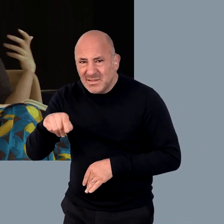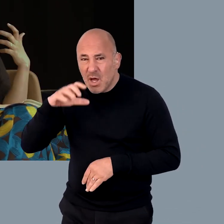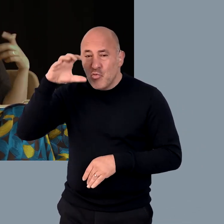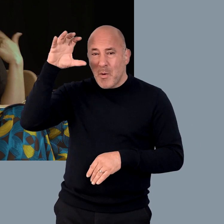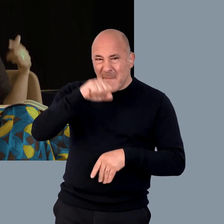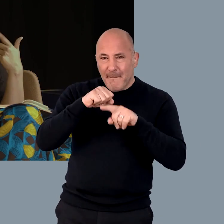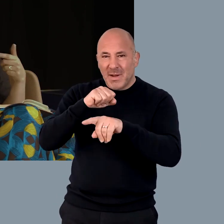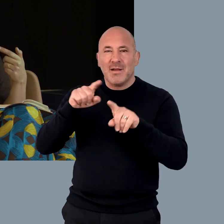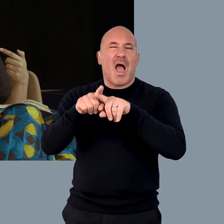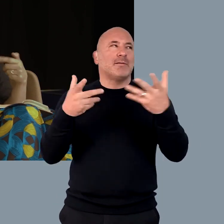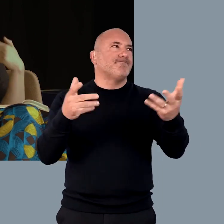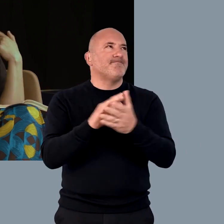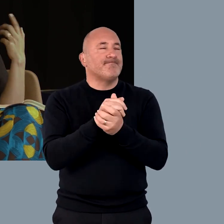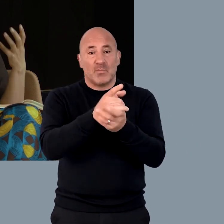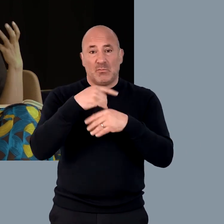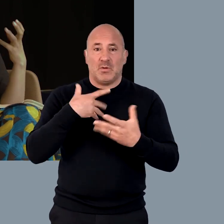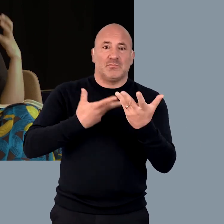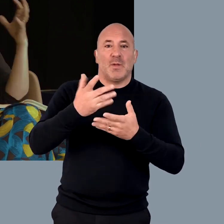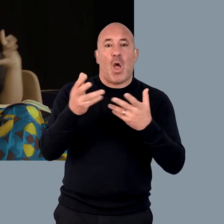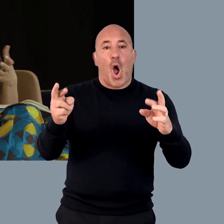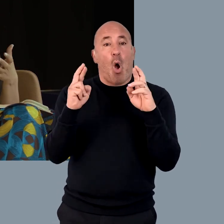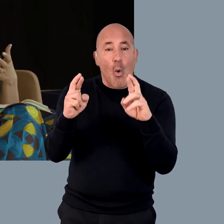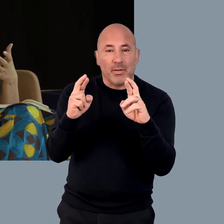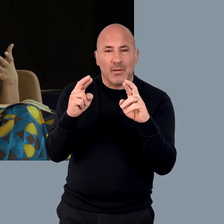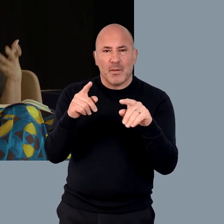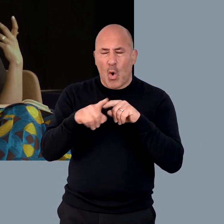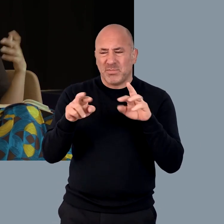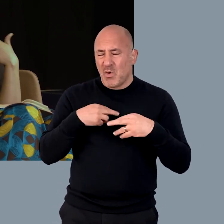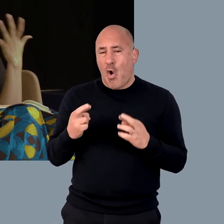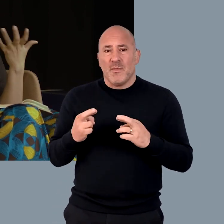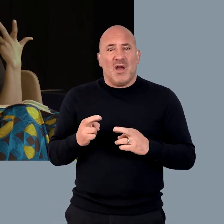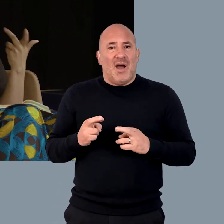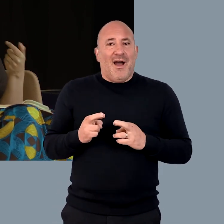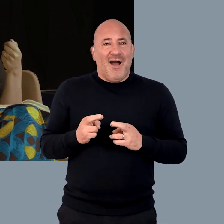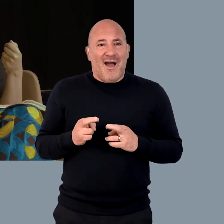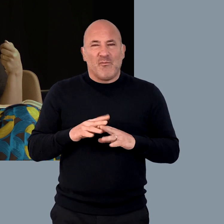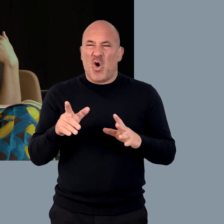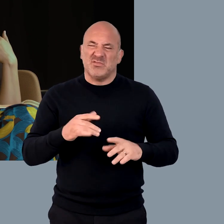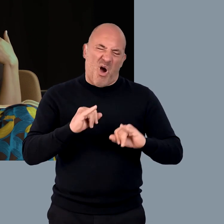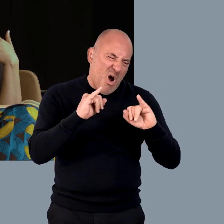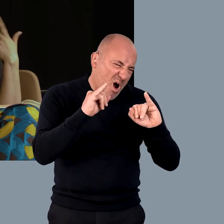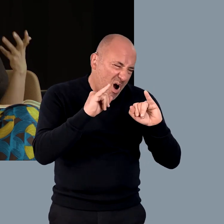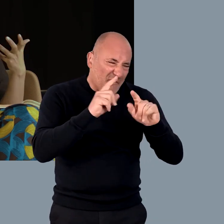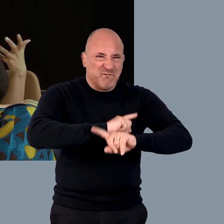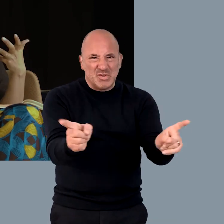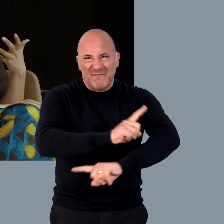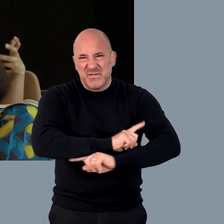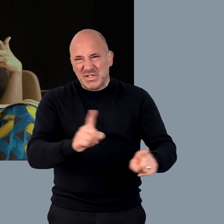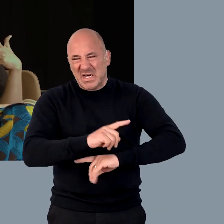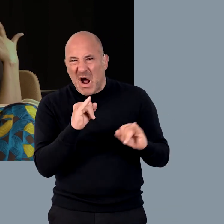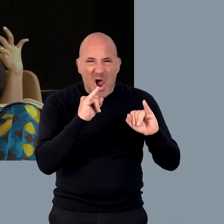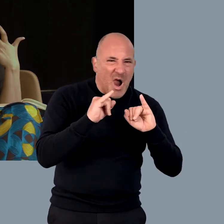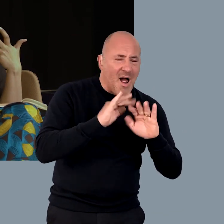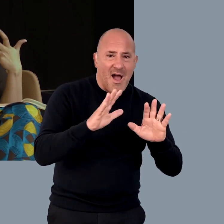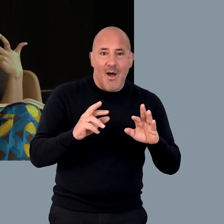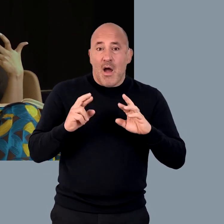be doing. And are we focusing on that and remembering that side of things? Because that actually, if you talk in terms of hope,